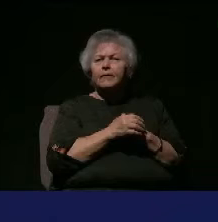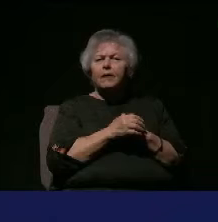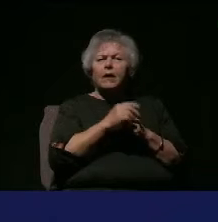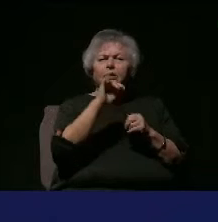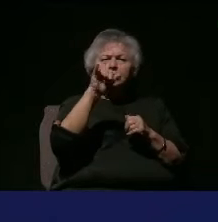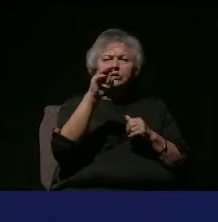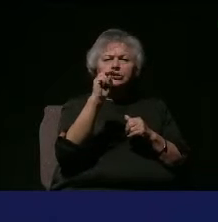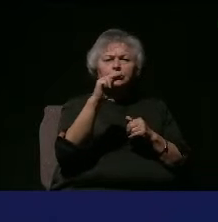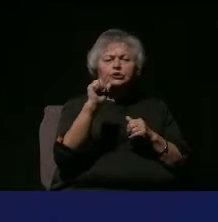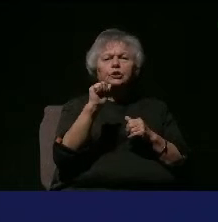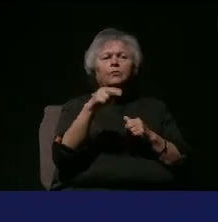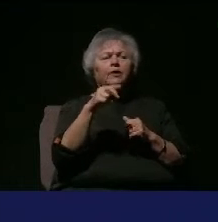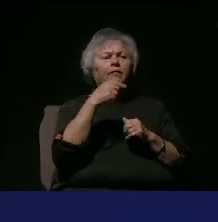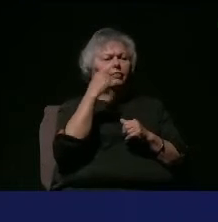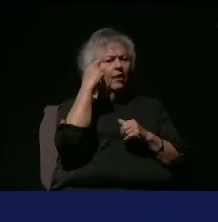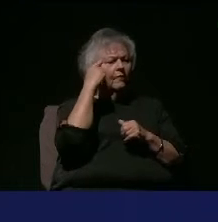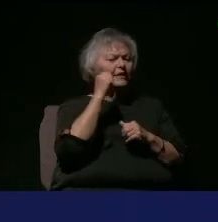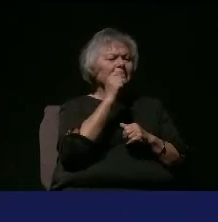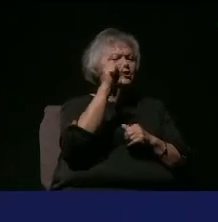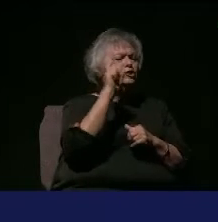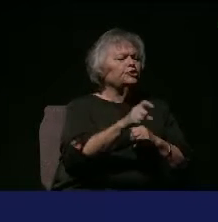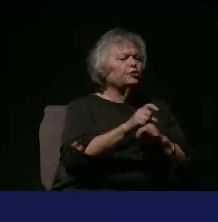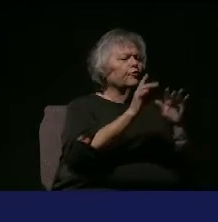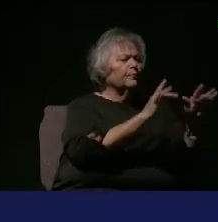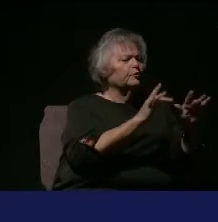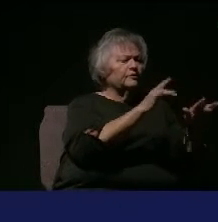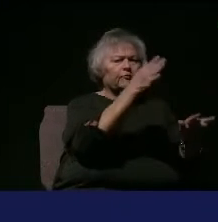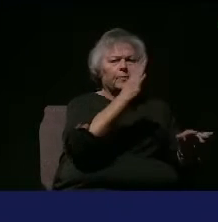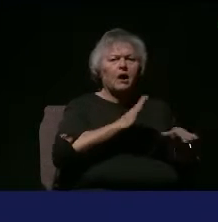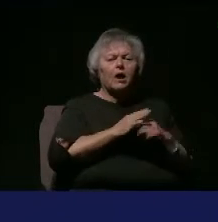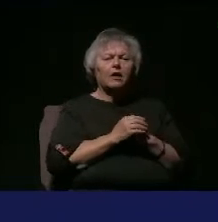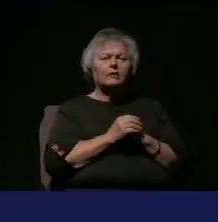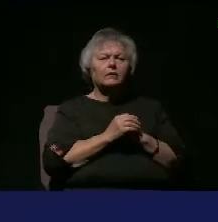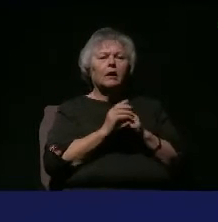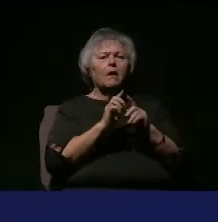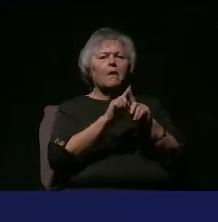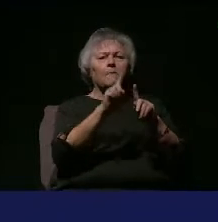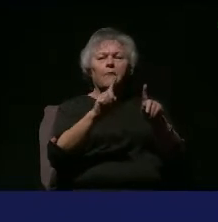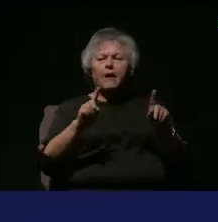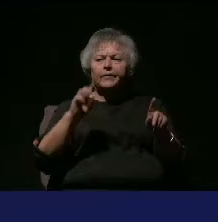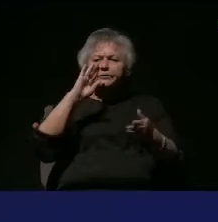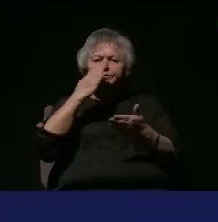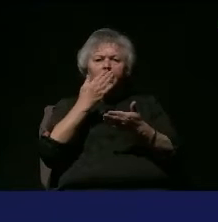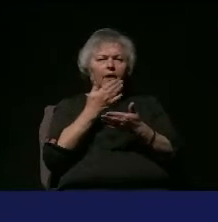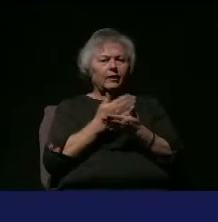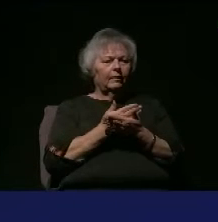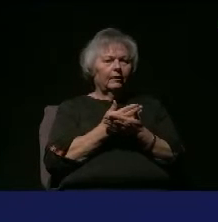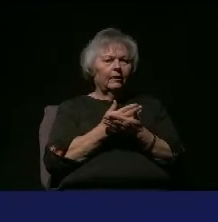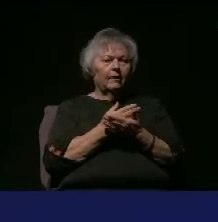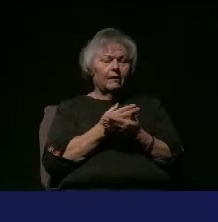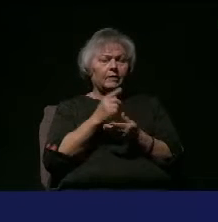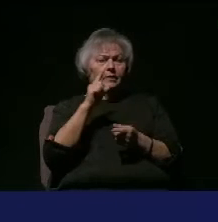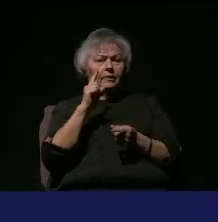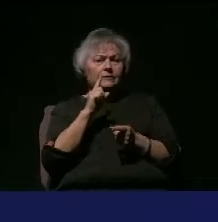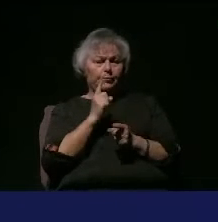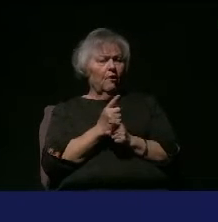grace. The father of the prodigal son is showing grace, something that the older brother didn't think that he